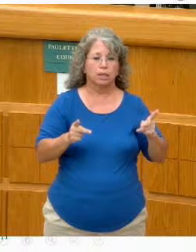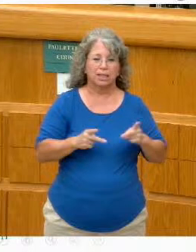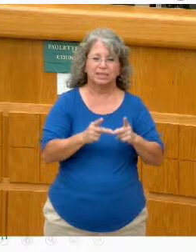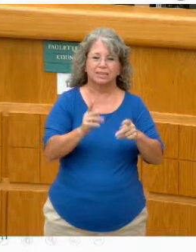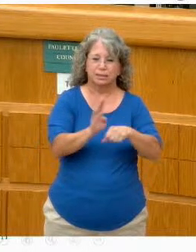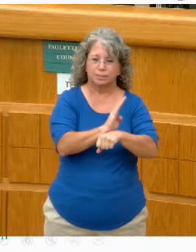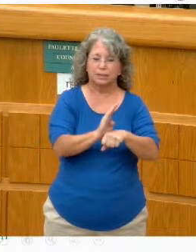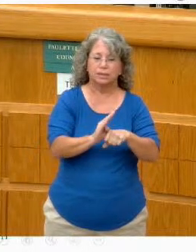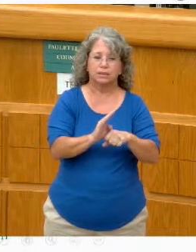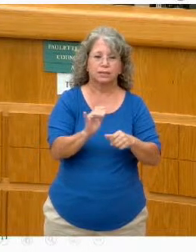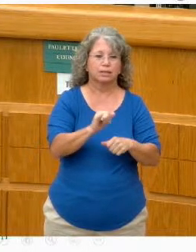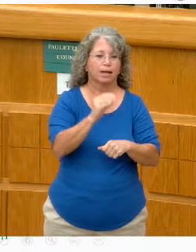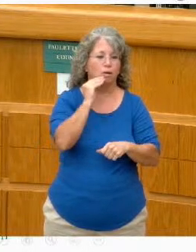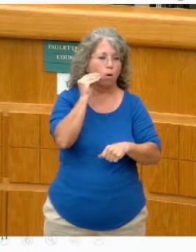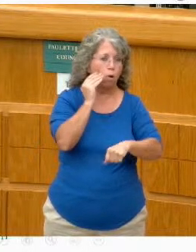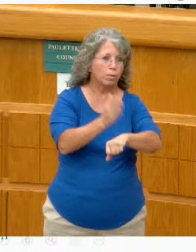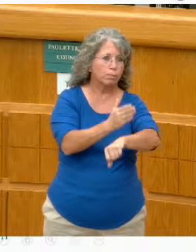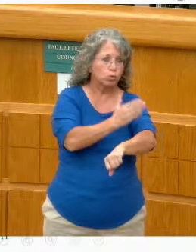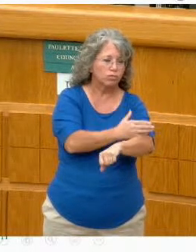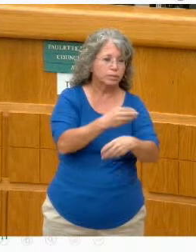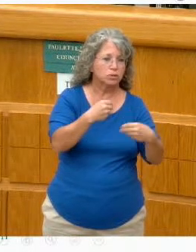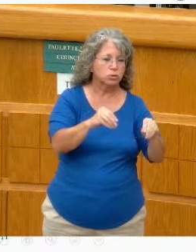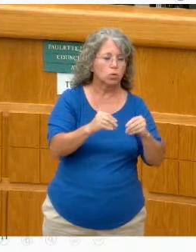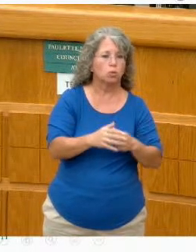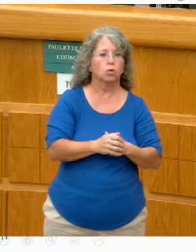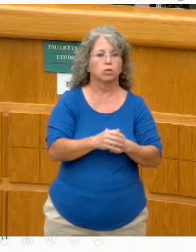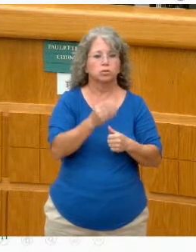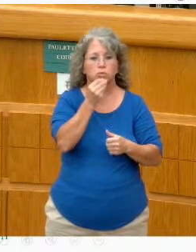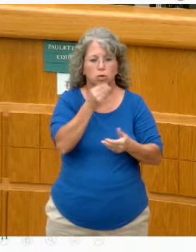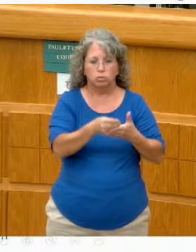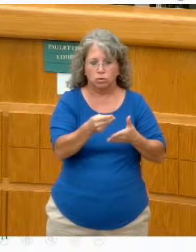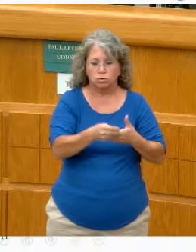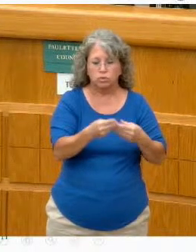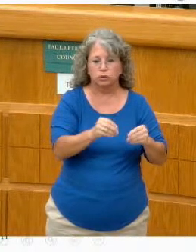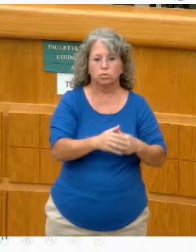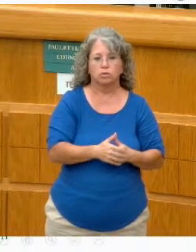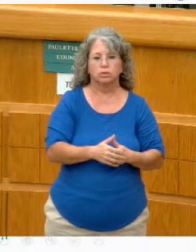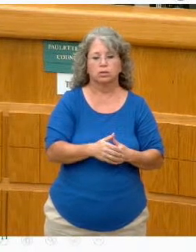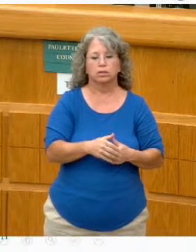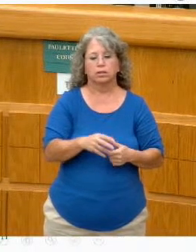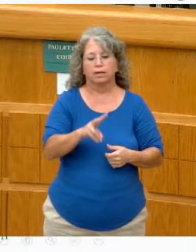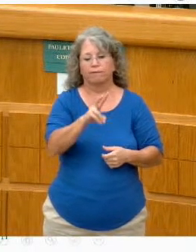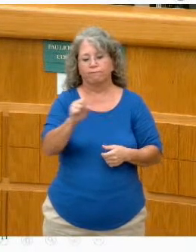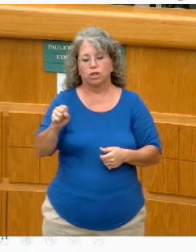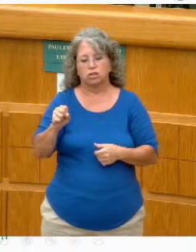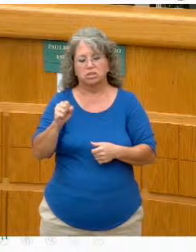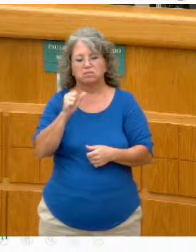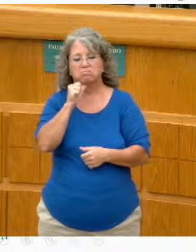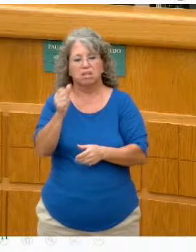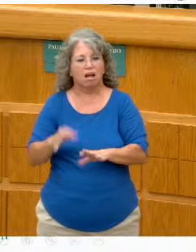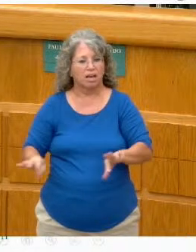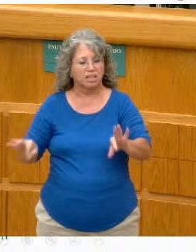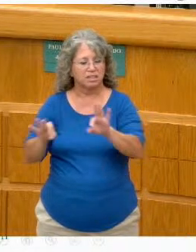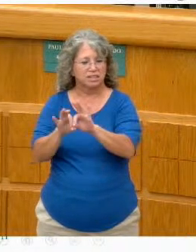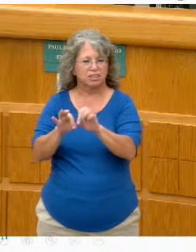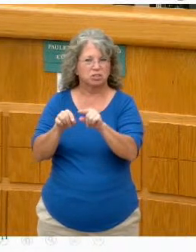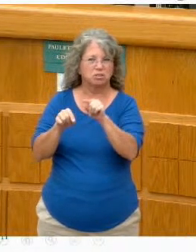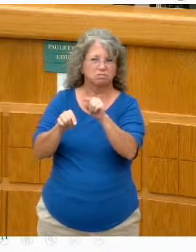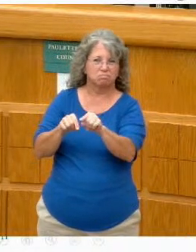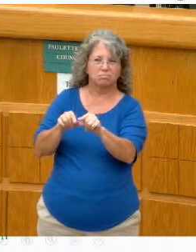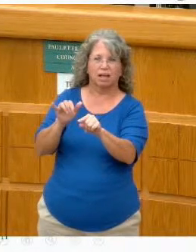essential versus non-essential gatherings, where we labeled malls, restaurants, bars, and movies and gaming